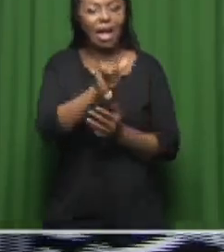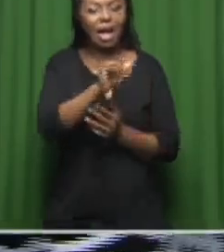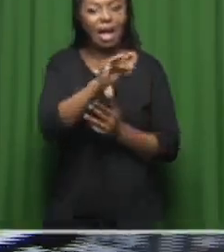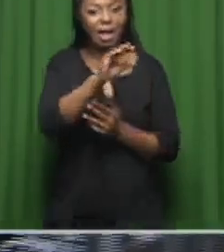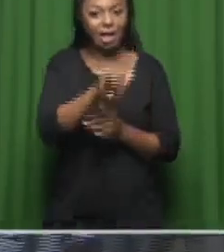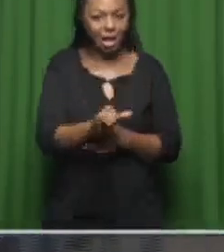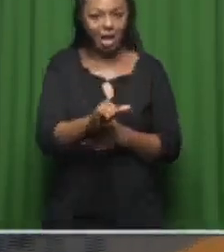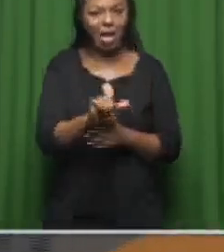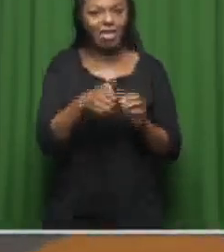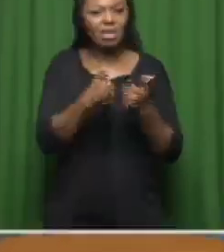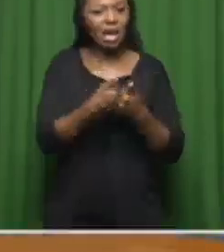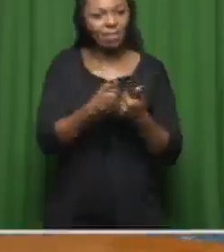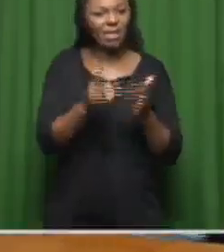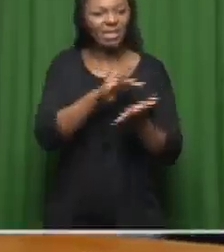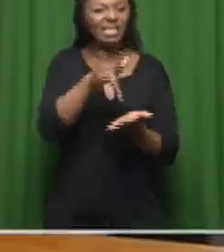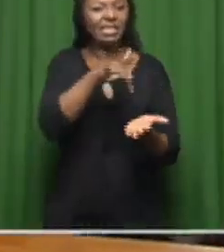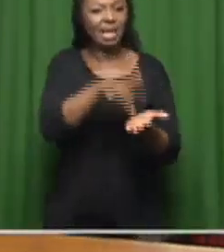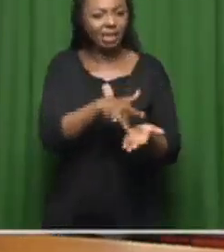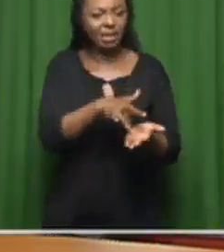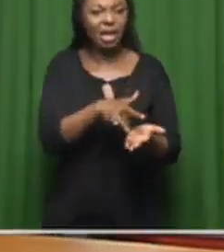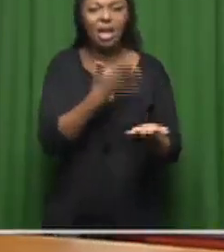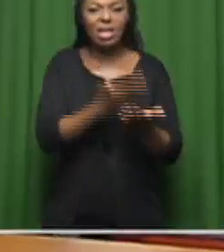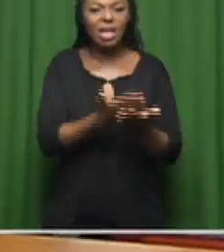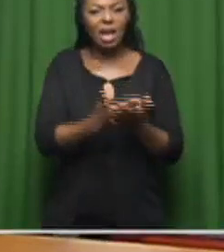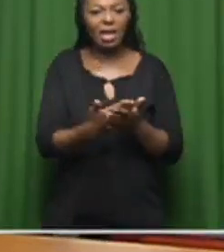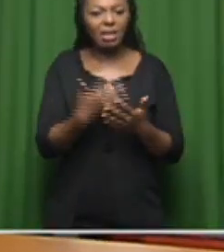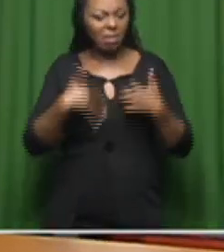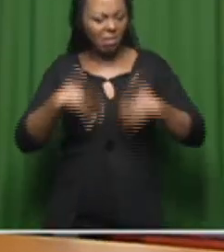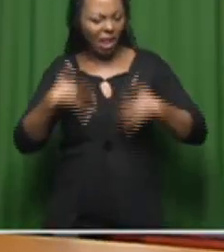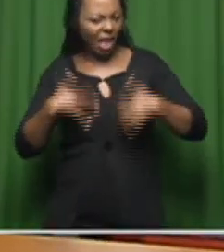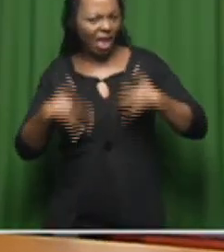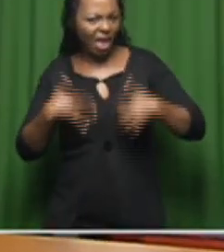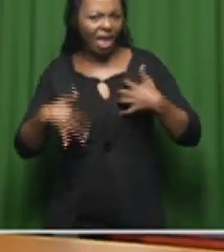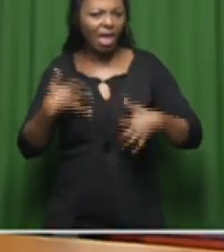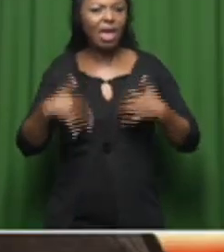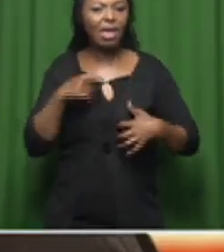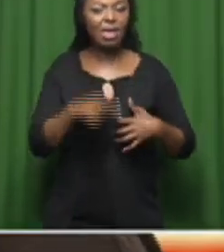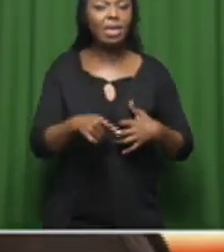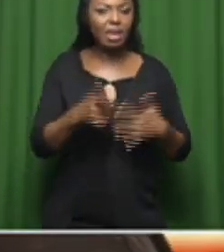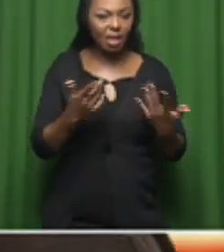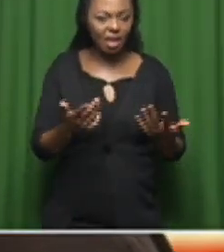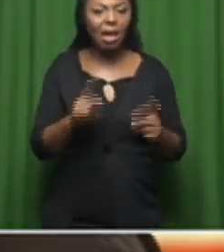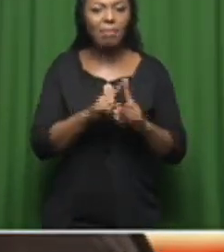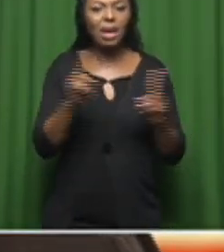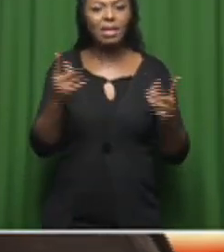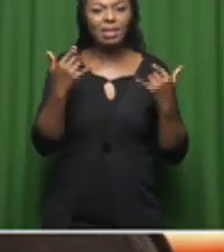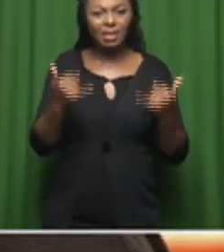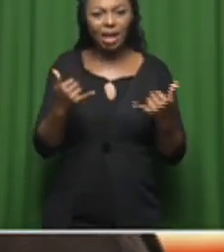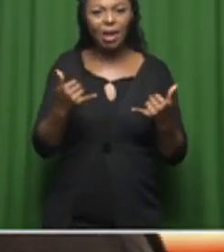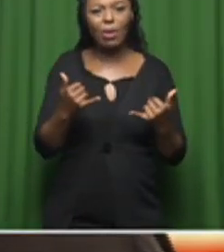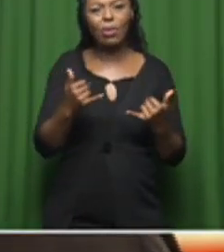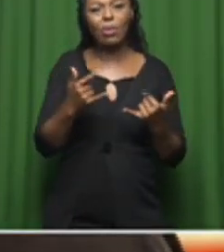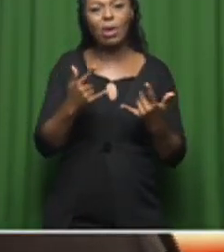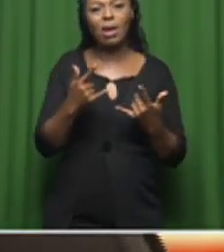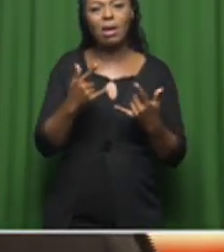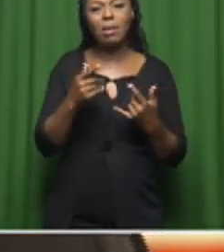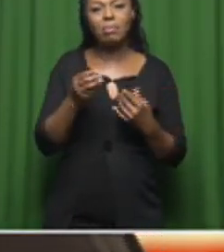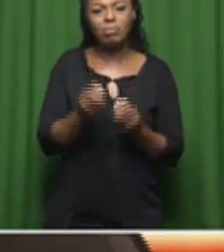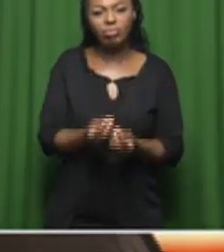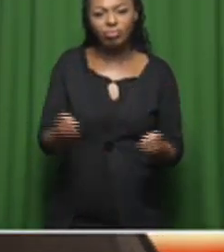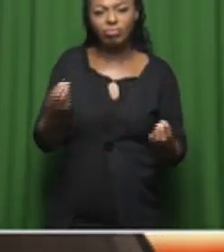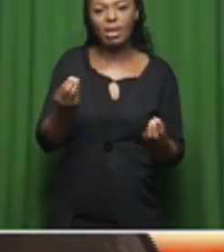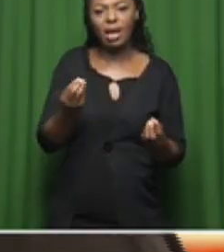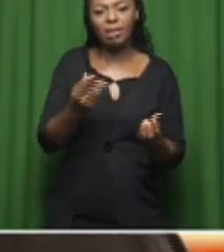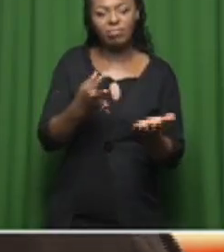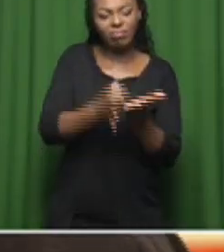where kids could just come here and play in the arcade game. But then kids started panel beating Zimbabwean coins and Malawian coins into